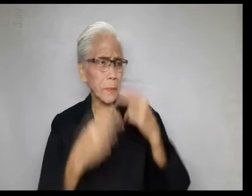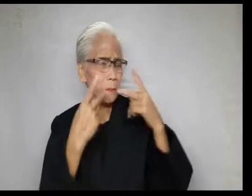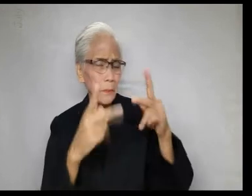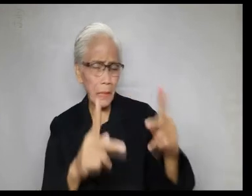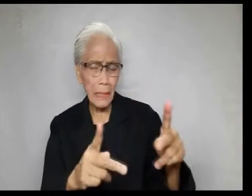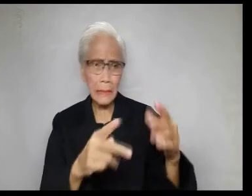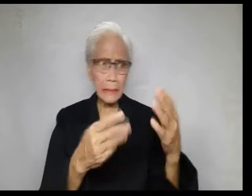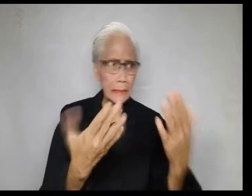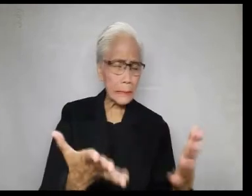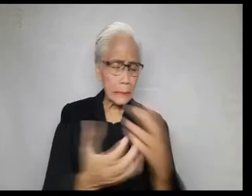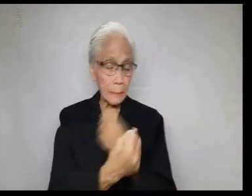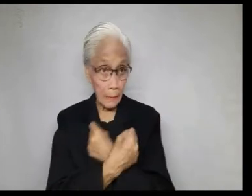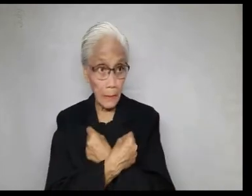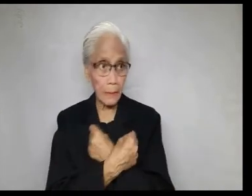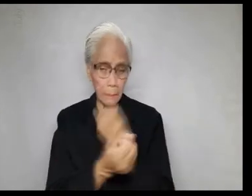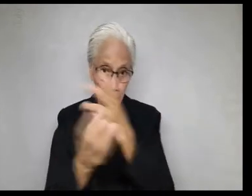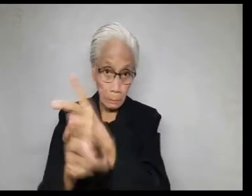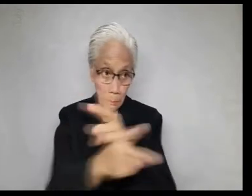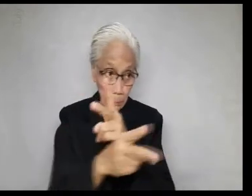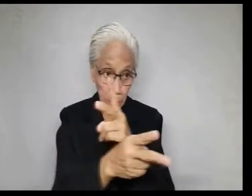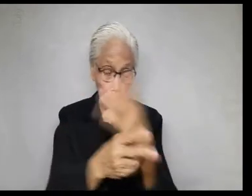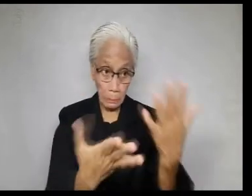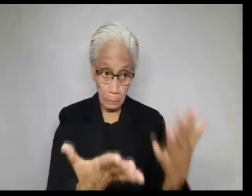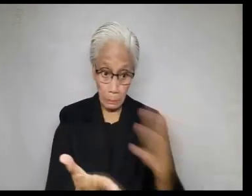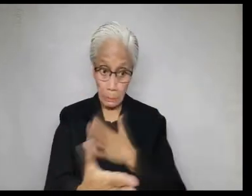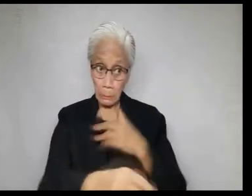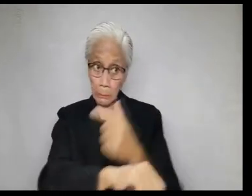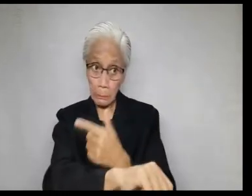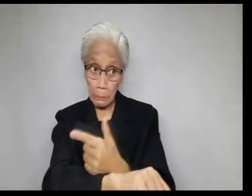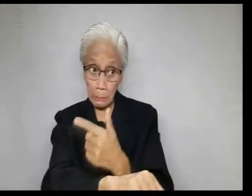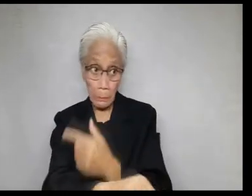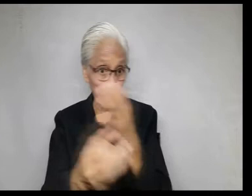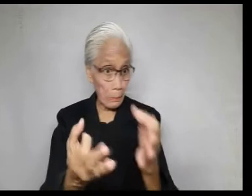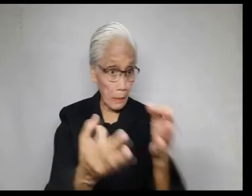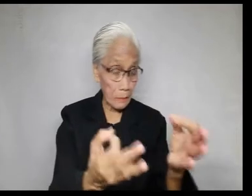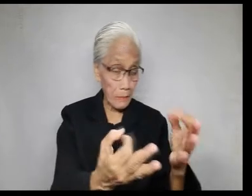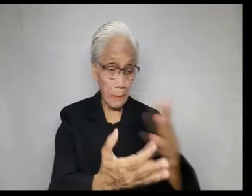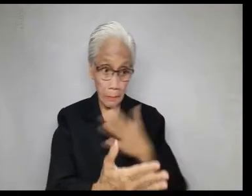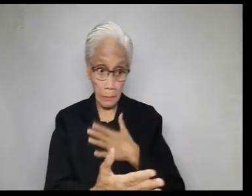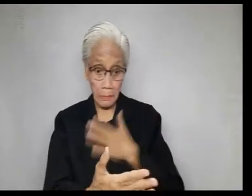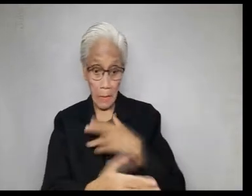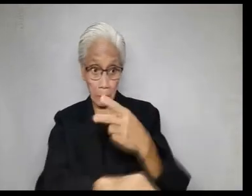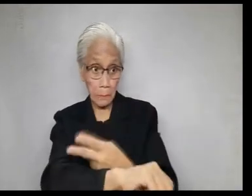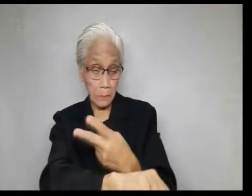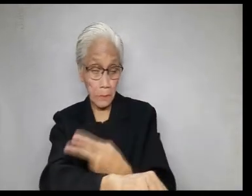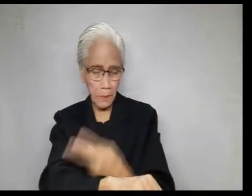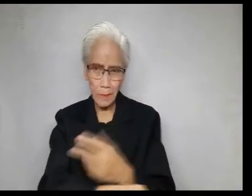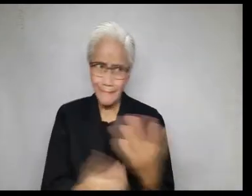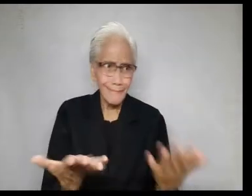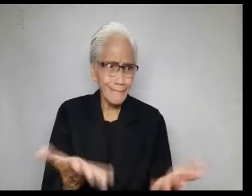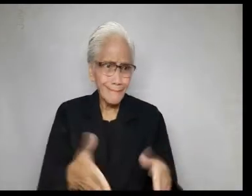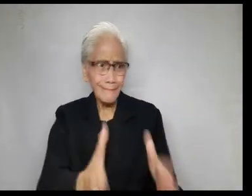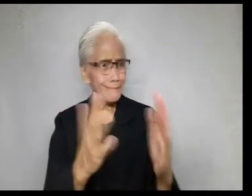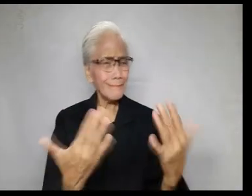tell him, "Attend to my lambs or my young sheep. Be a shepherd to my adult sheep and feed all my